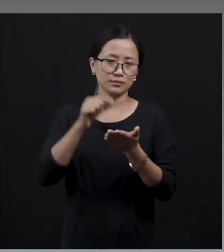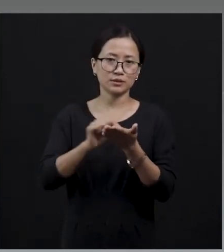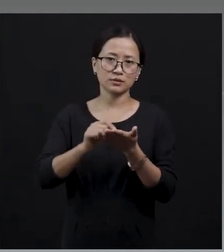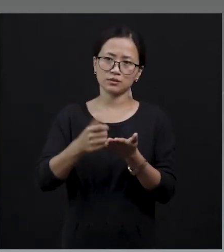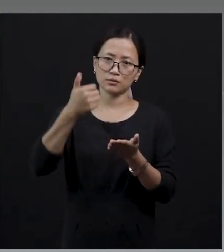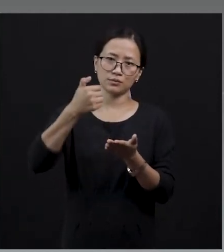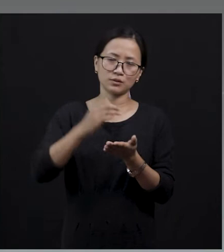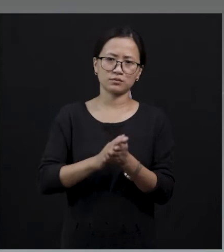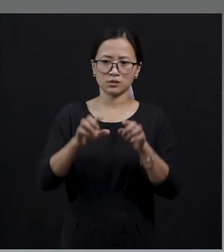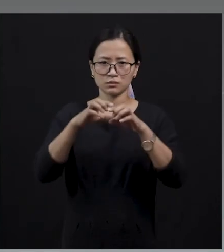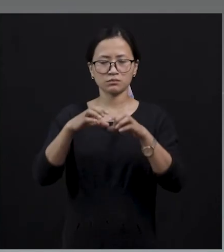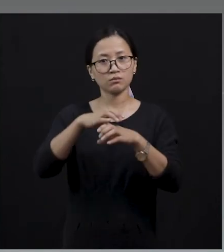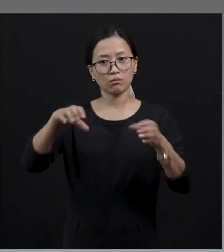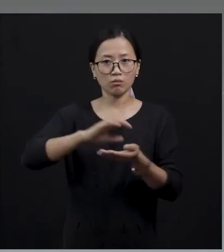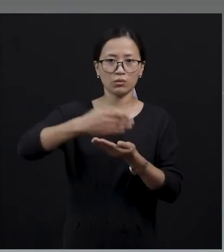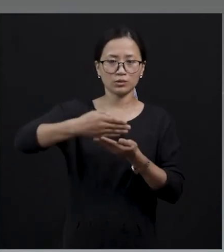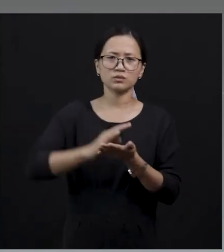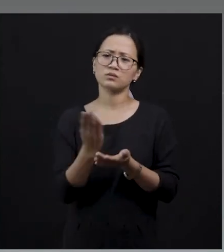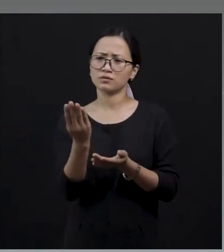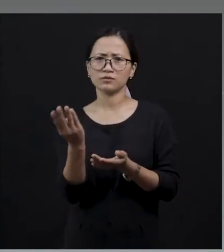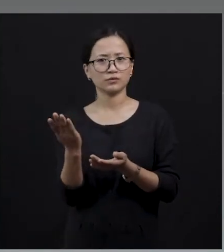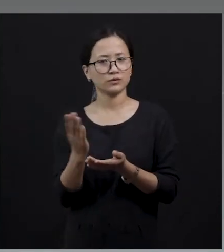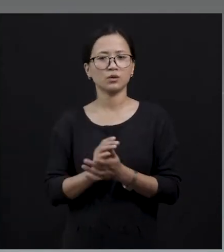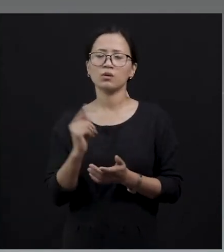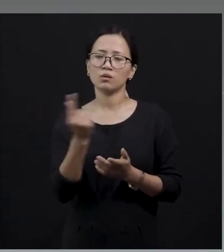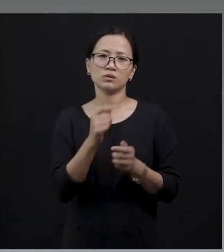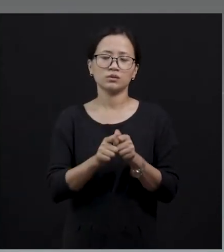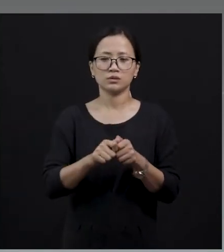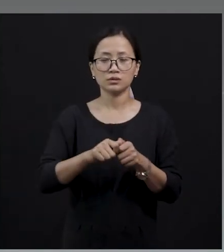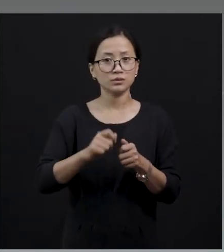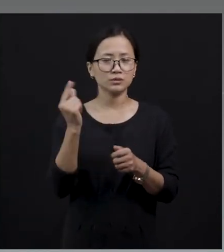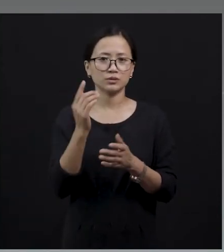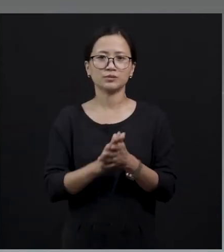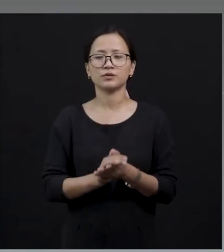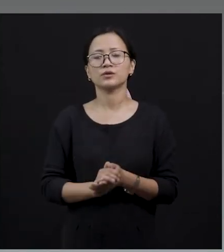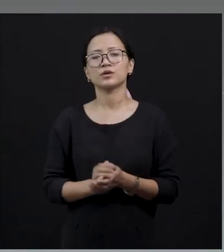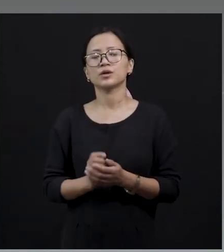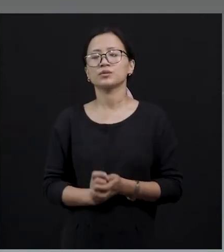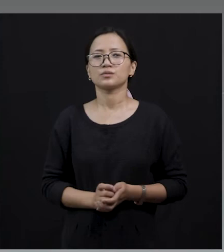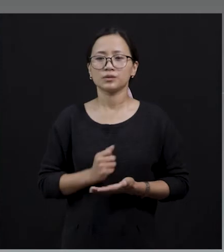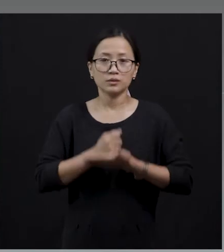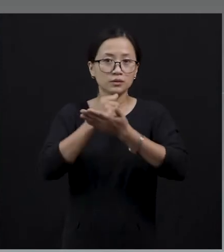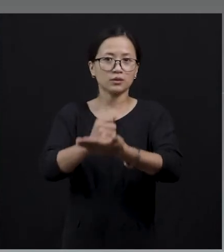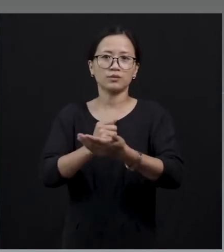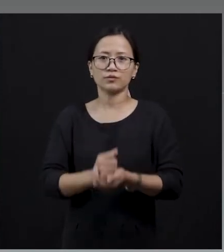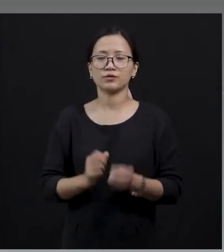pen, your box, all right, your phone. You can measure all the length with the help of your fingers,